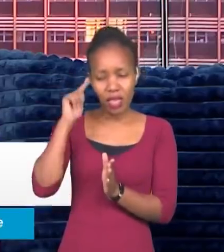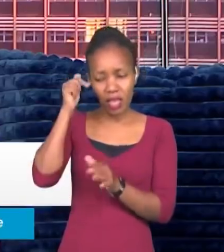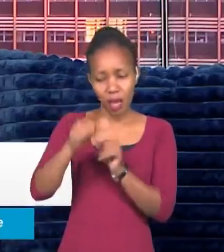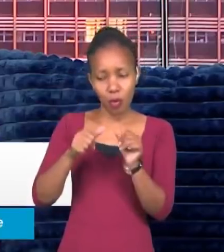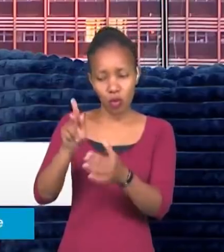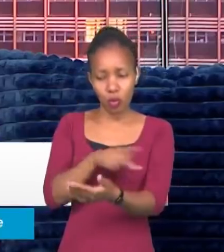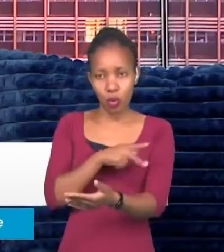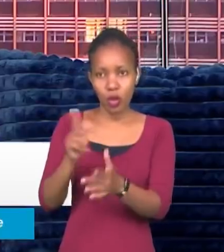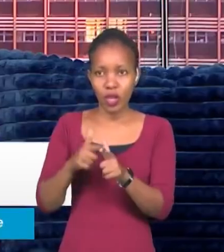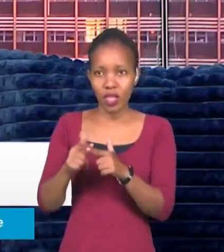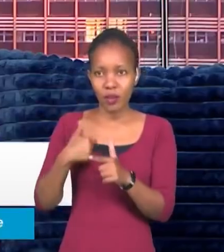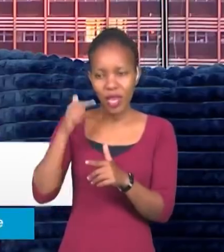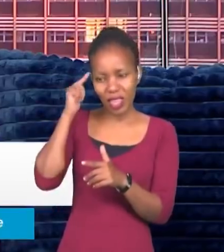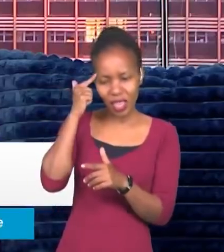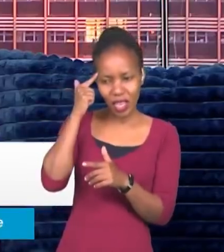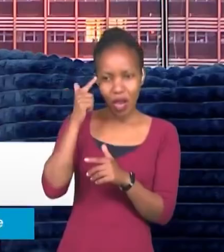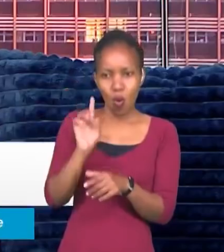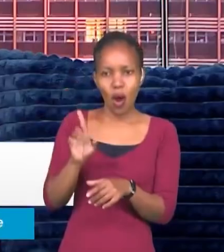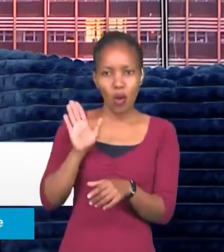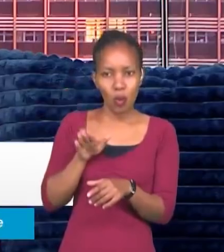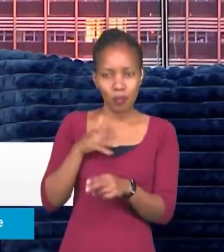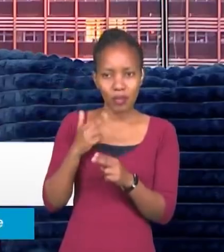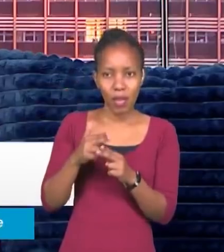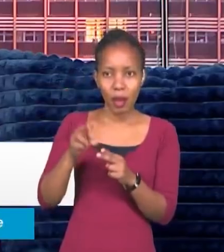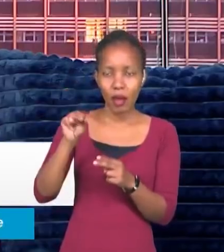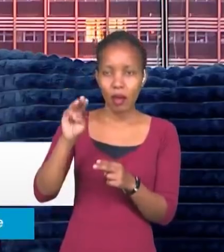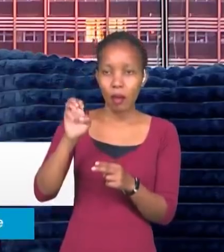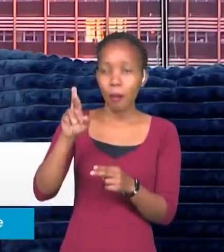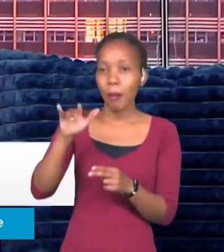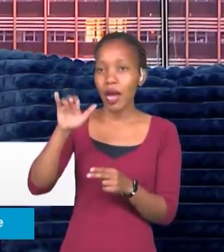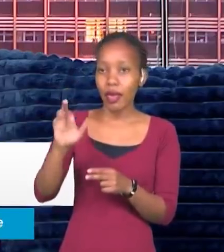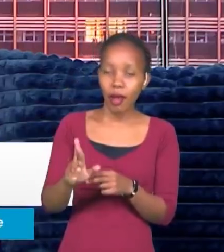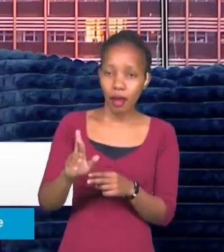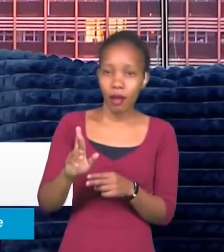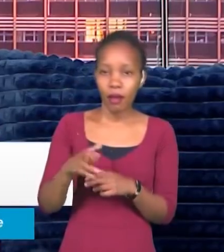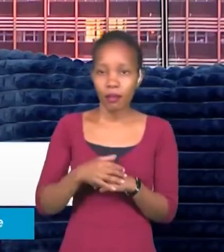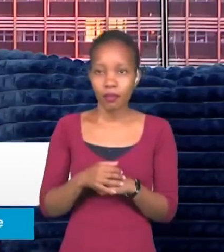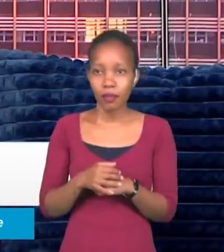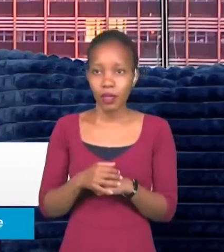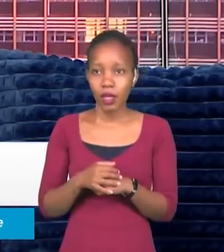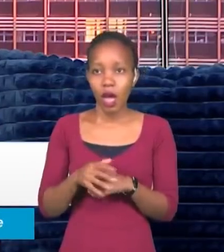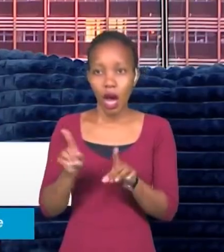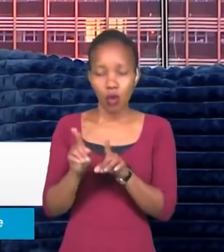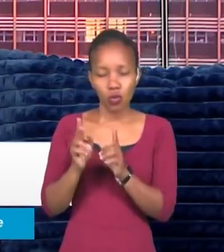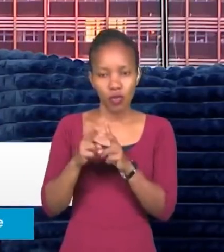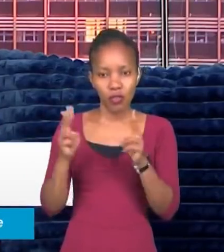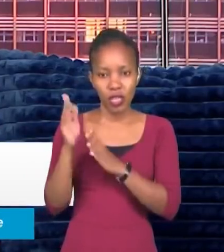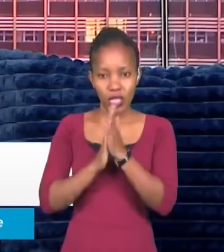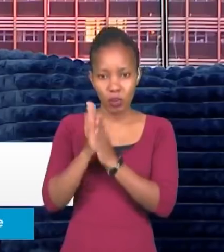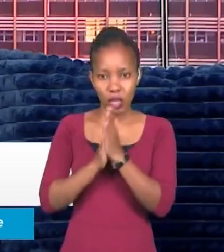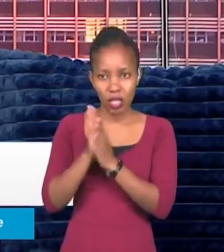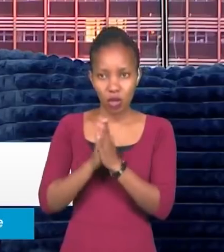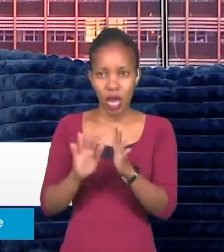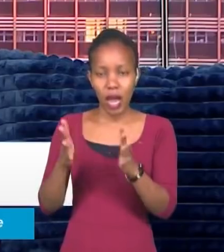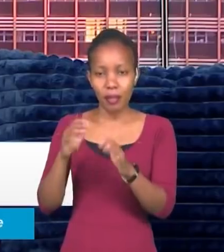always think about Maya Angelou. So poetry, very important, and again, very inspirational.